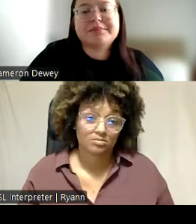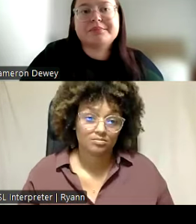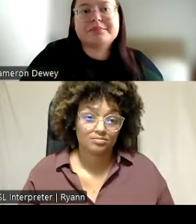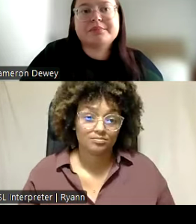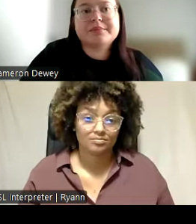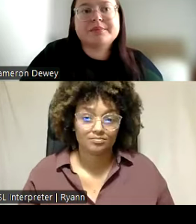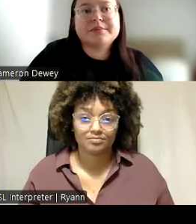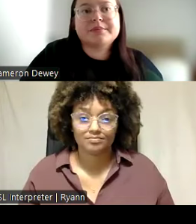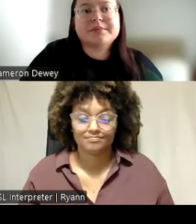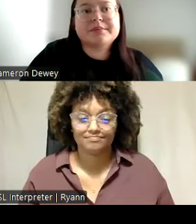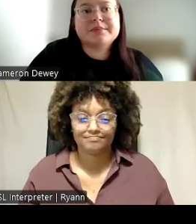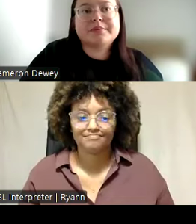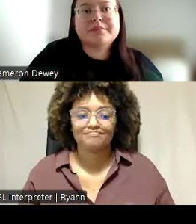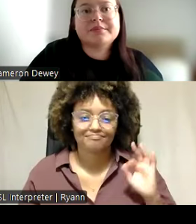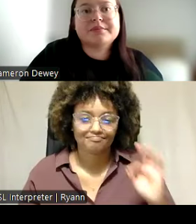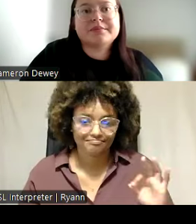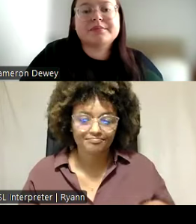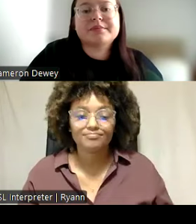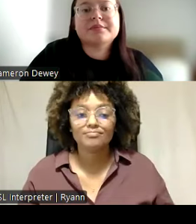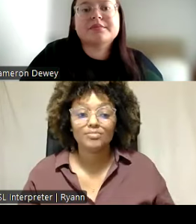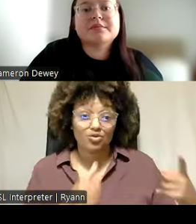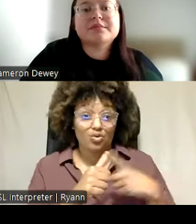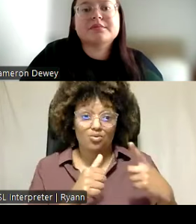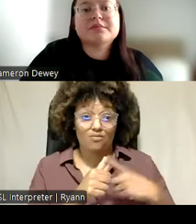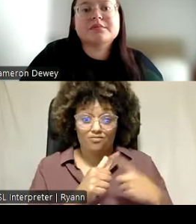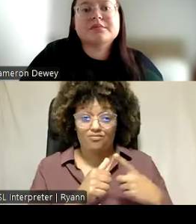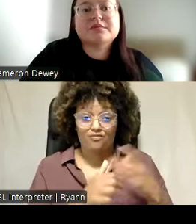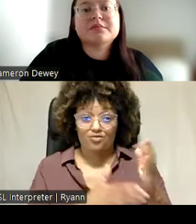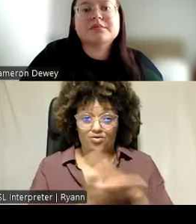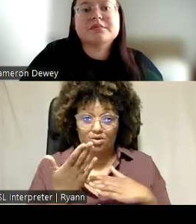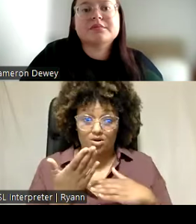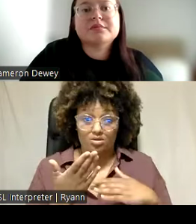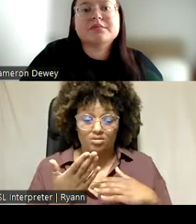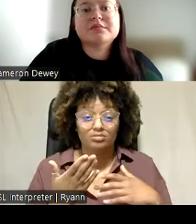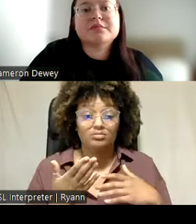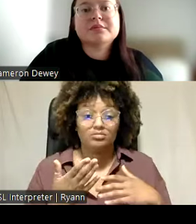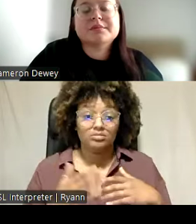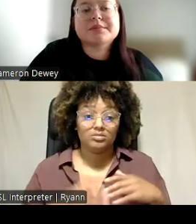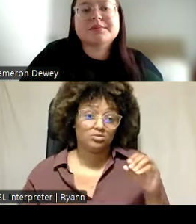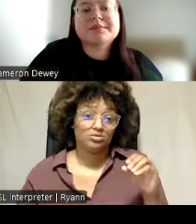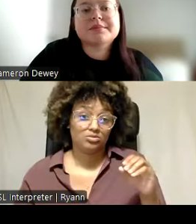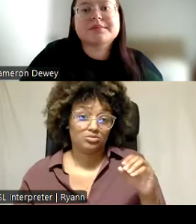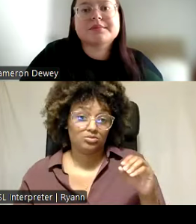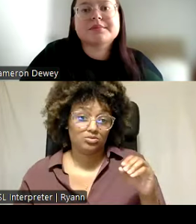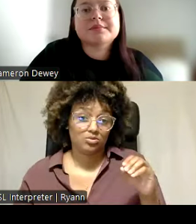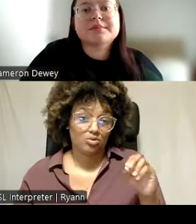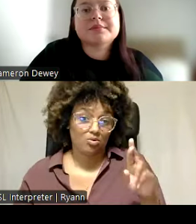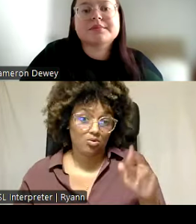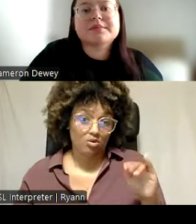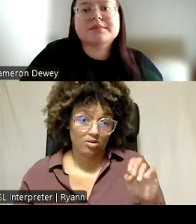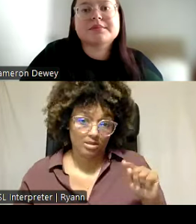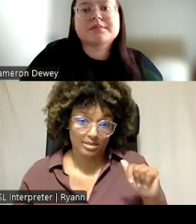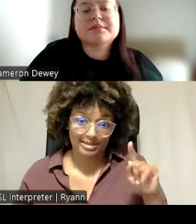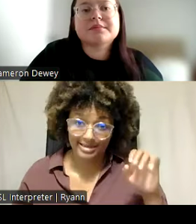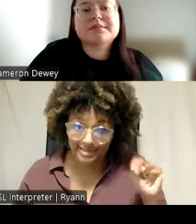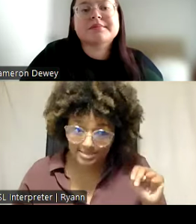Thank you, Cameron. So the first element of the defense cascade is orientation, social engagement, tend and befriend, which